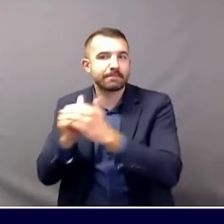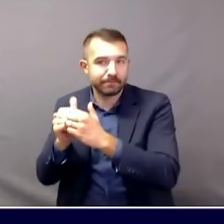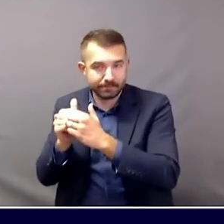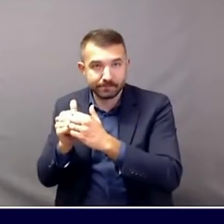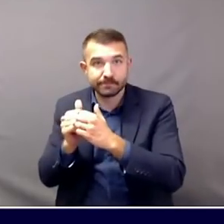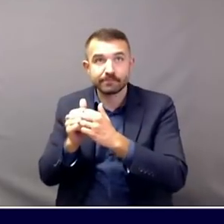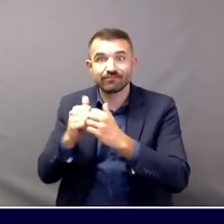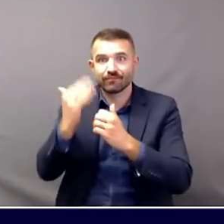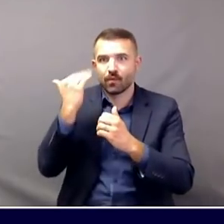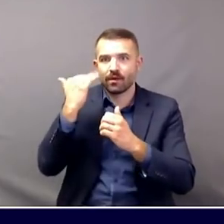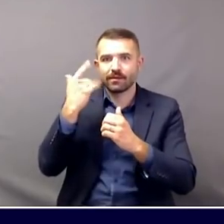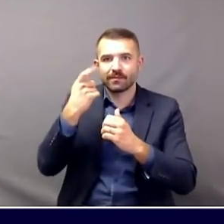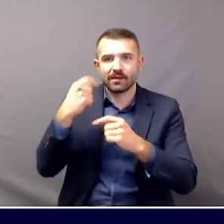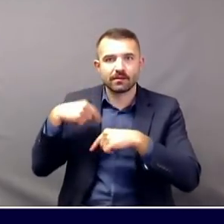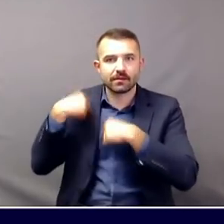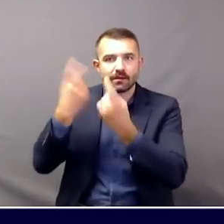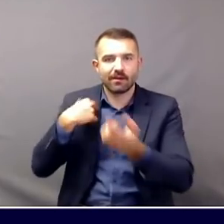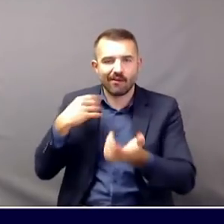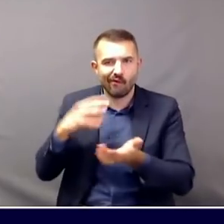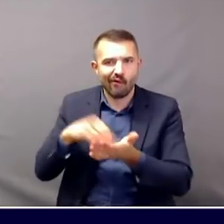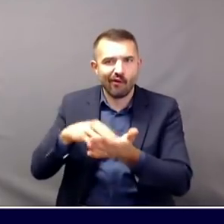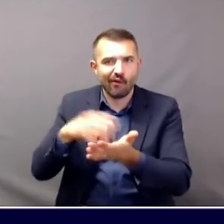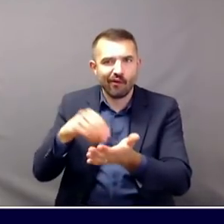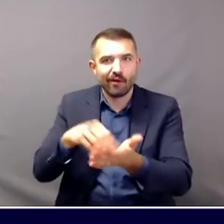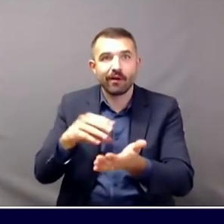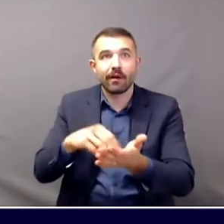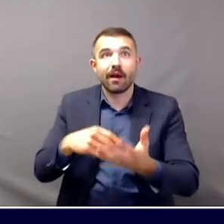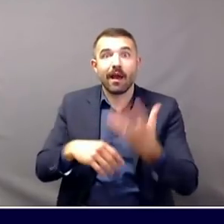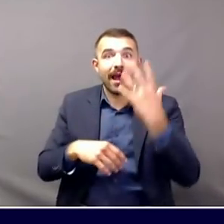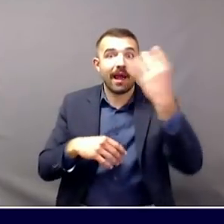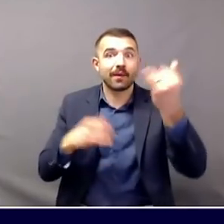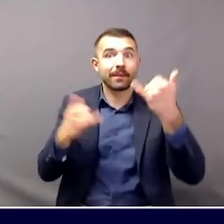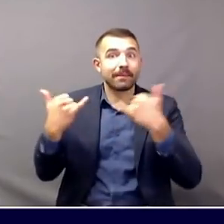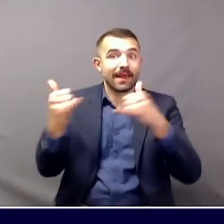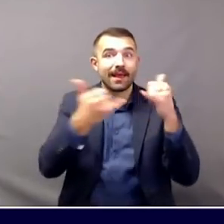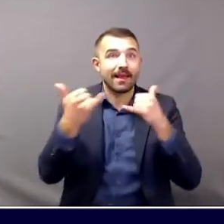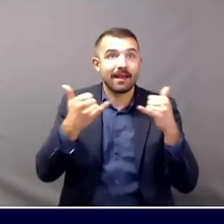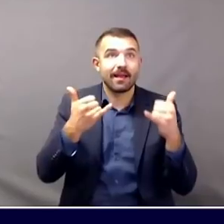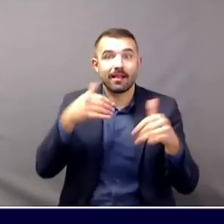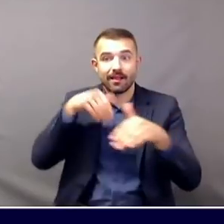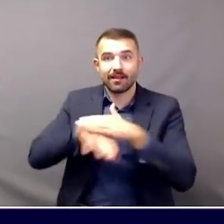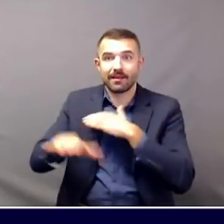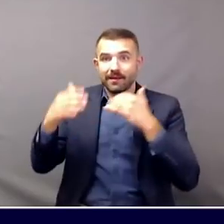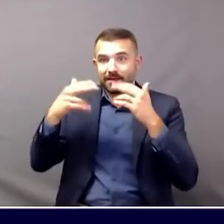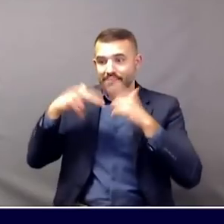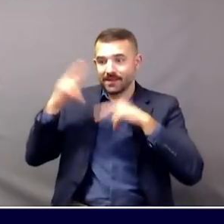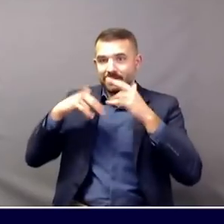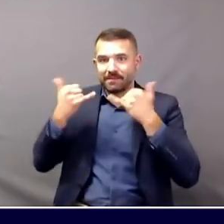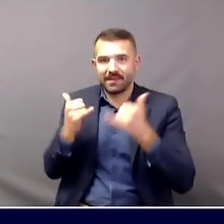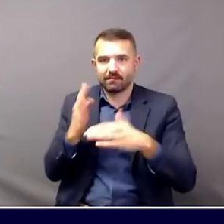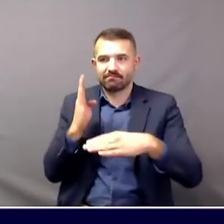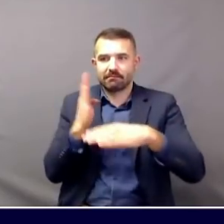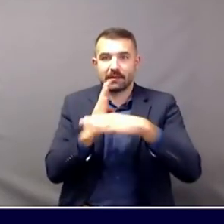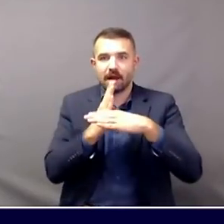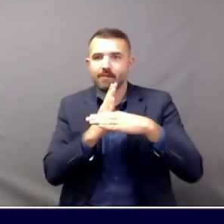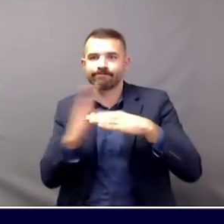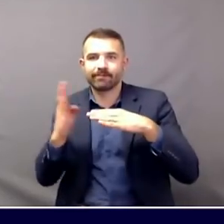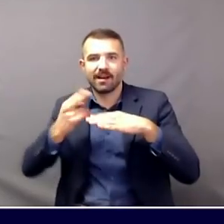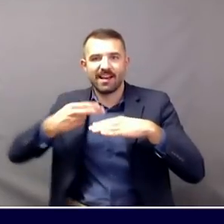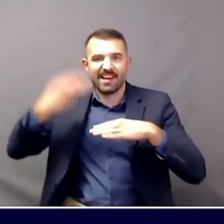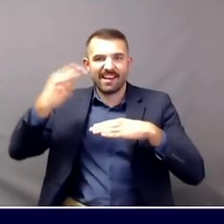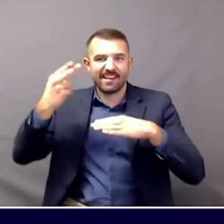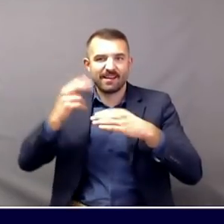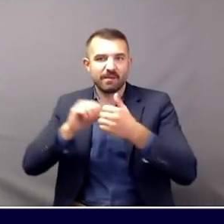moving sports from outdoors to indoors, to basically, for moderate and higher level risk sports, to take a